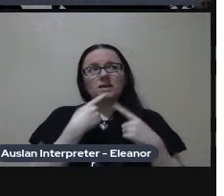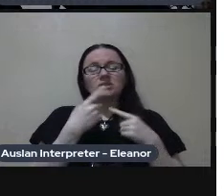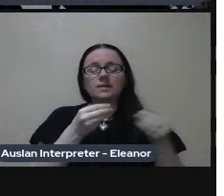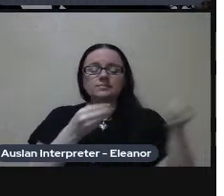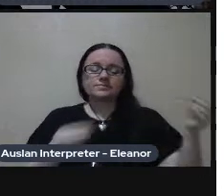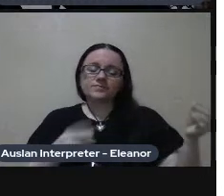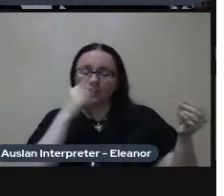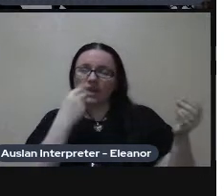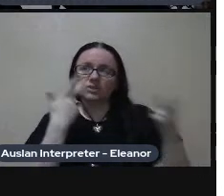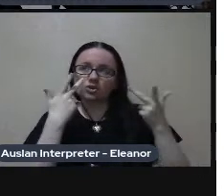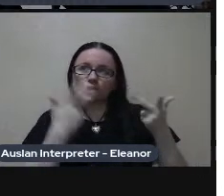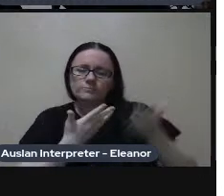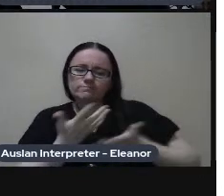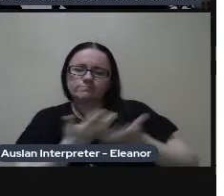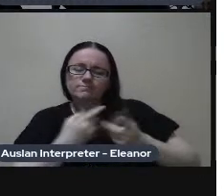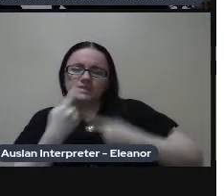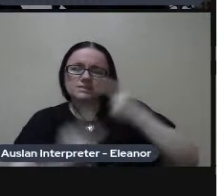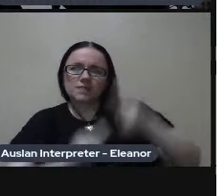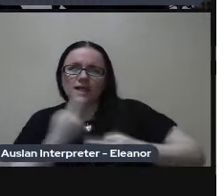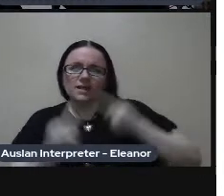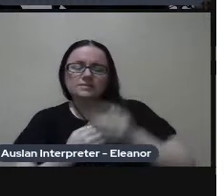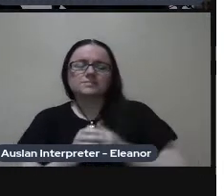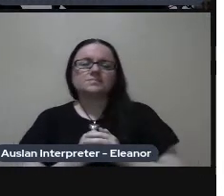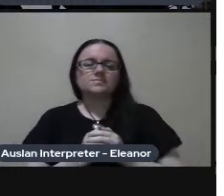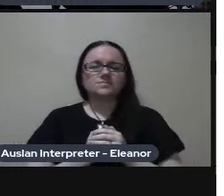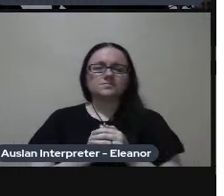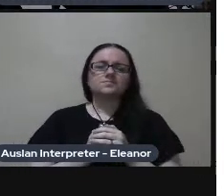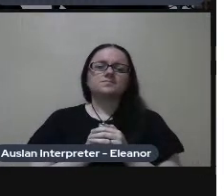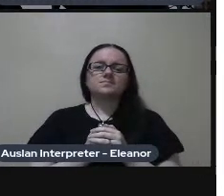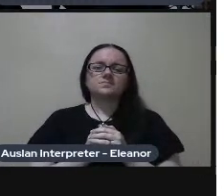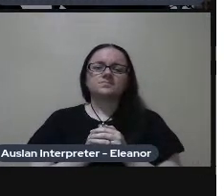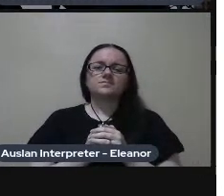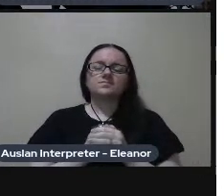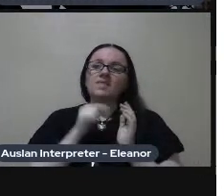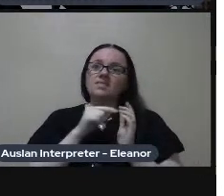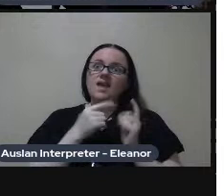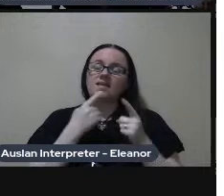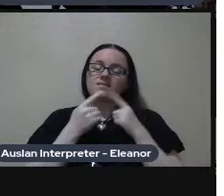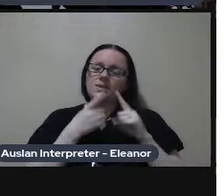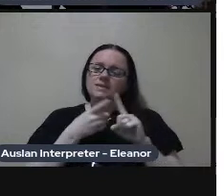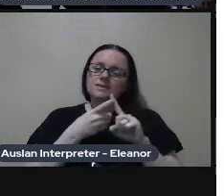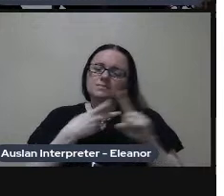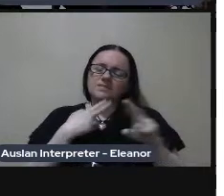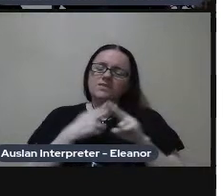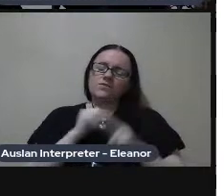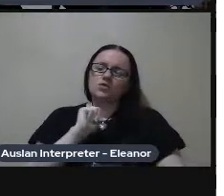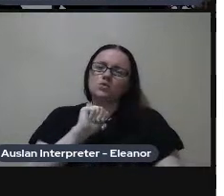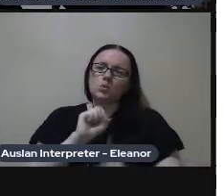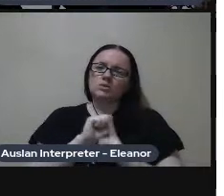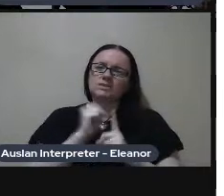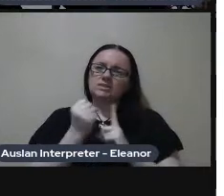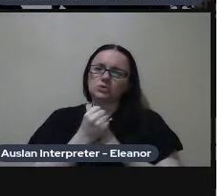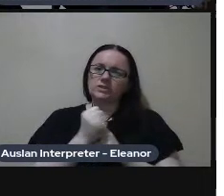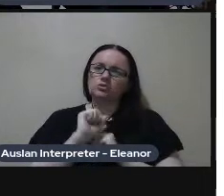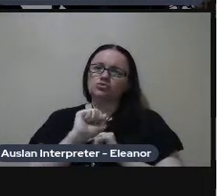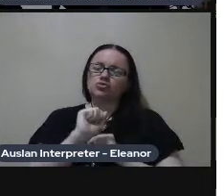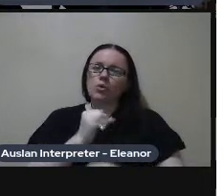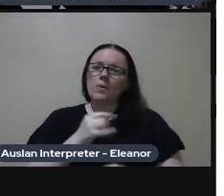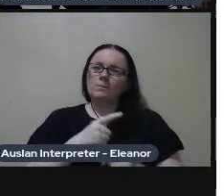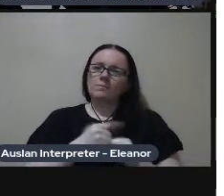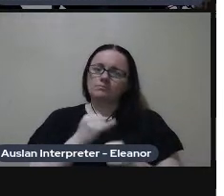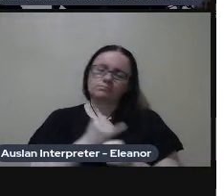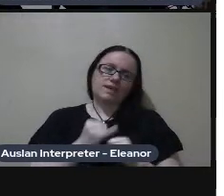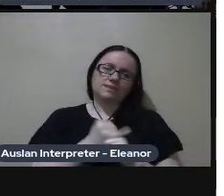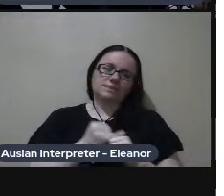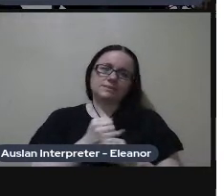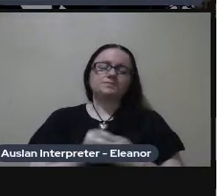about those. And again, remember, that information will be tailored specifically for you. The third thing, kind